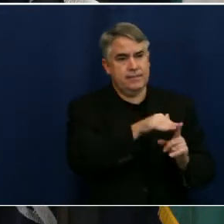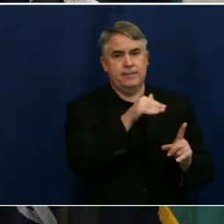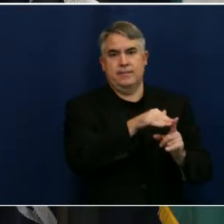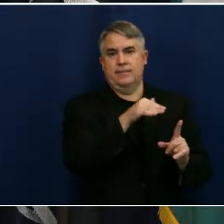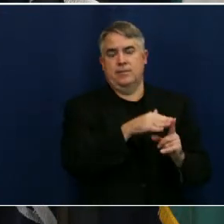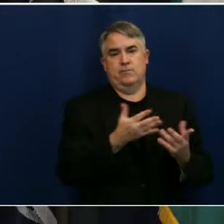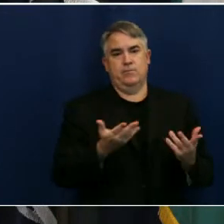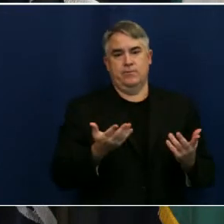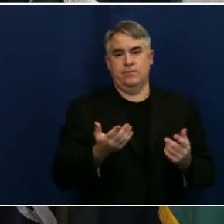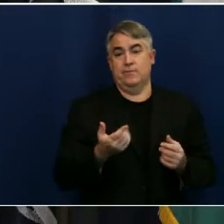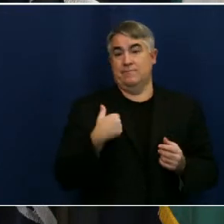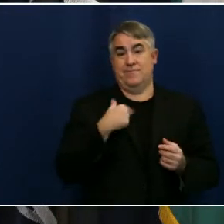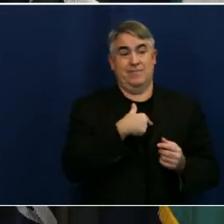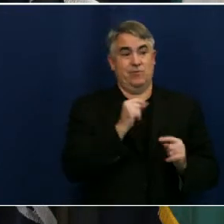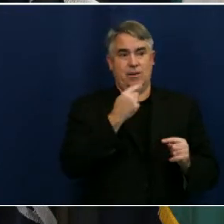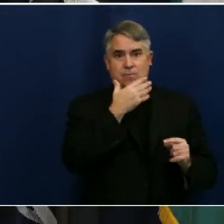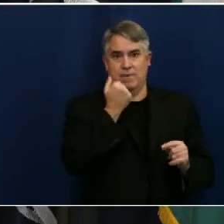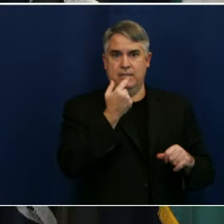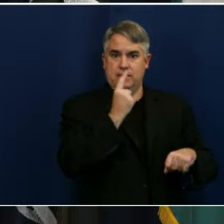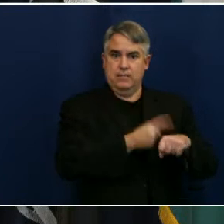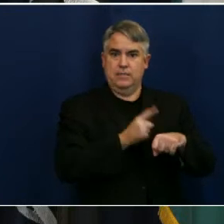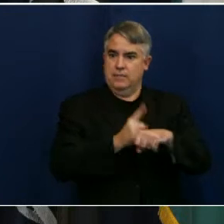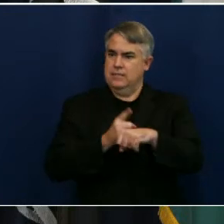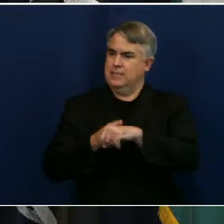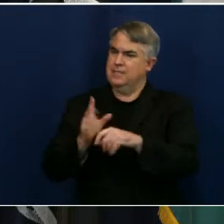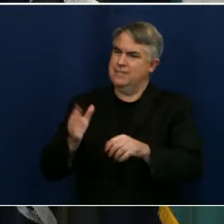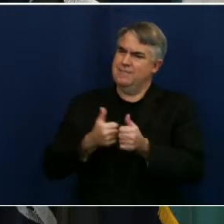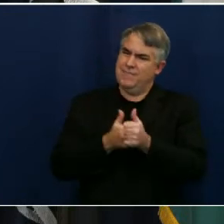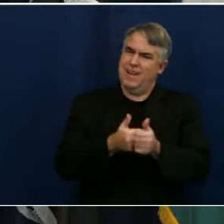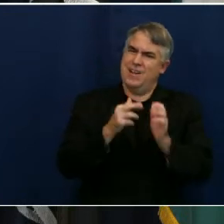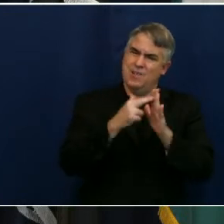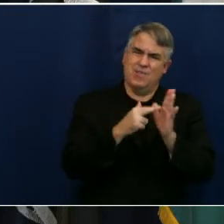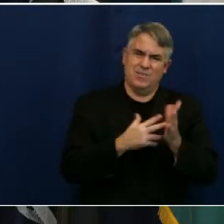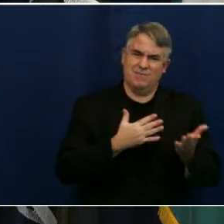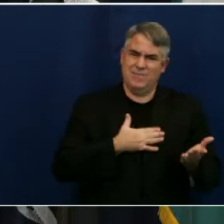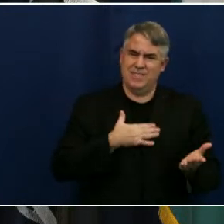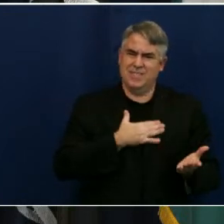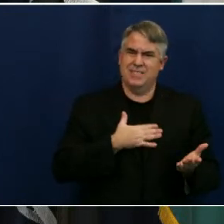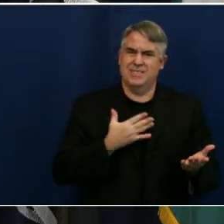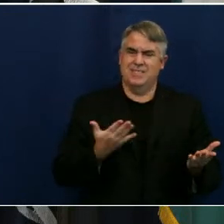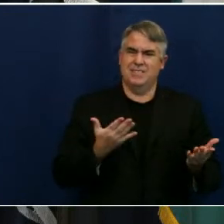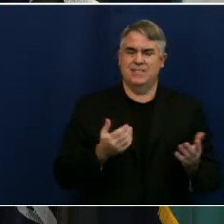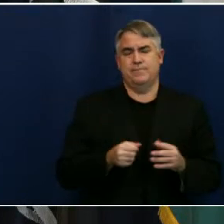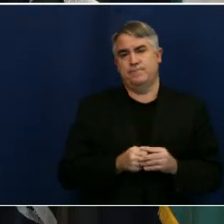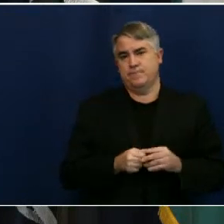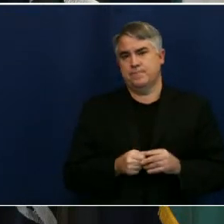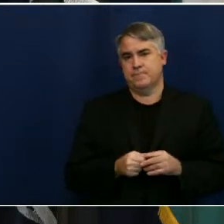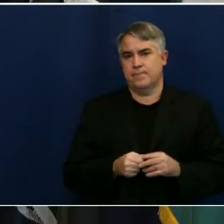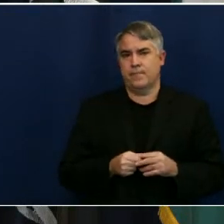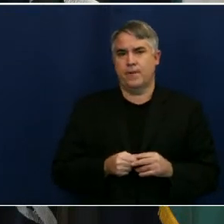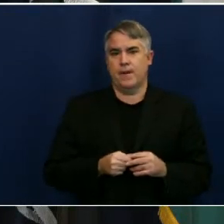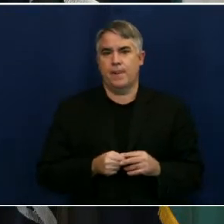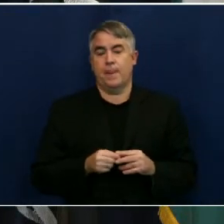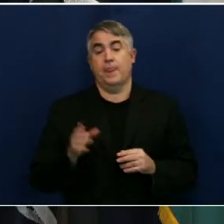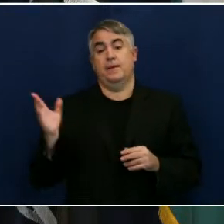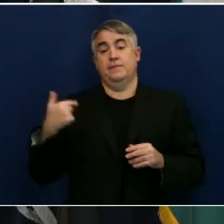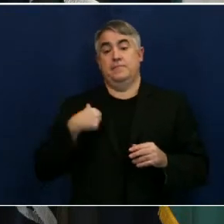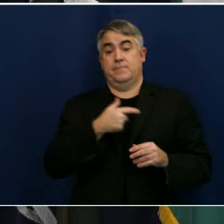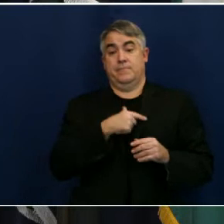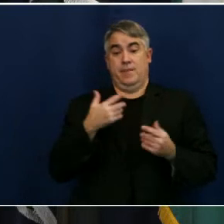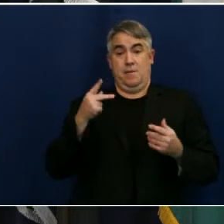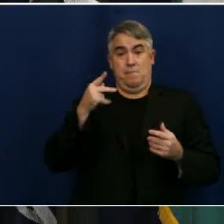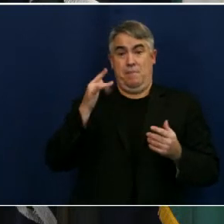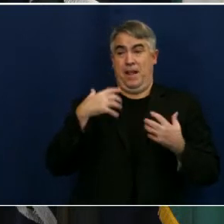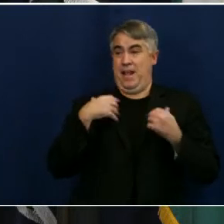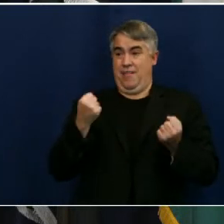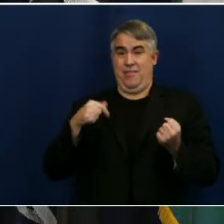we will do the best we can to enforce, the limited authority we have as a public health agency, and then working with our law